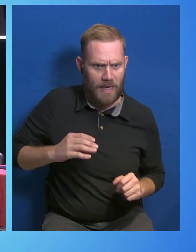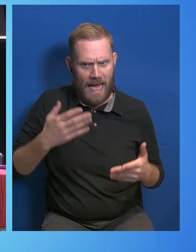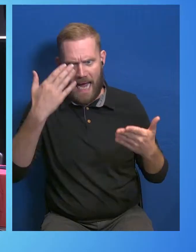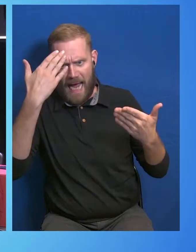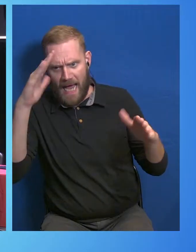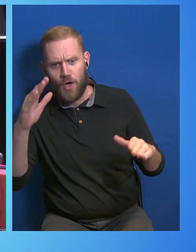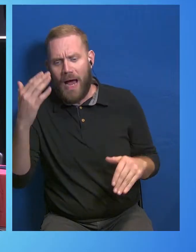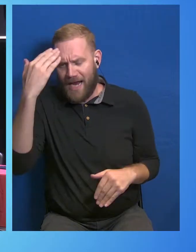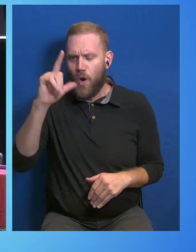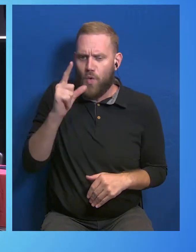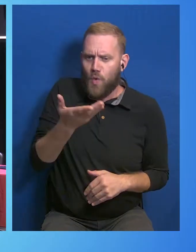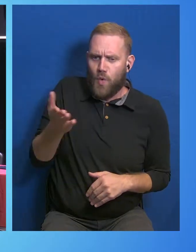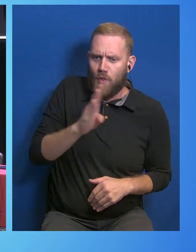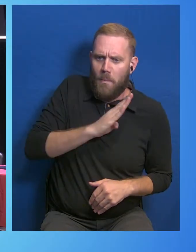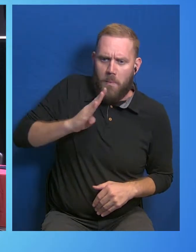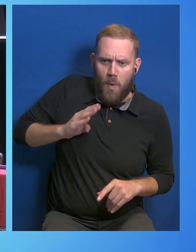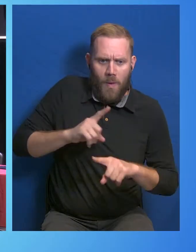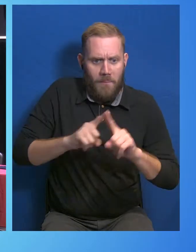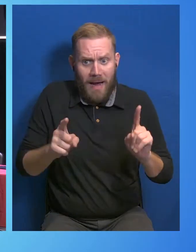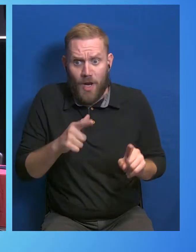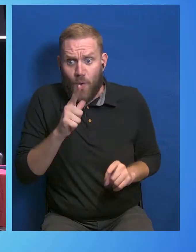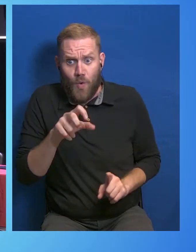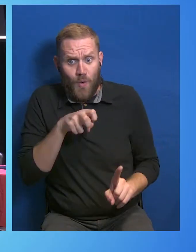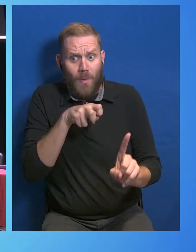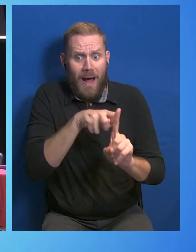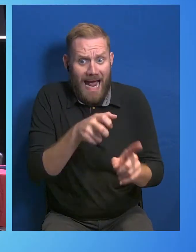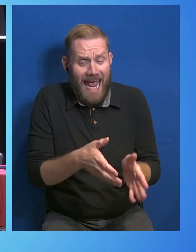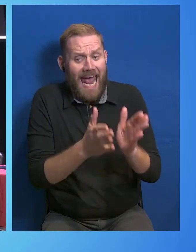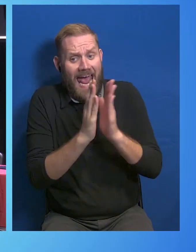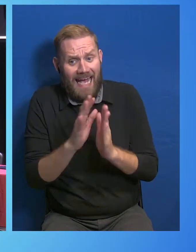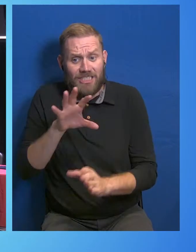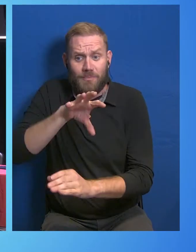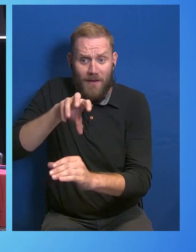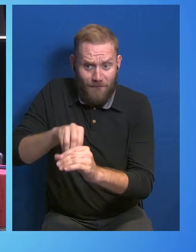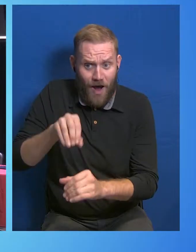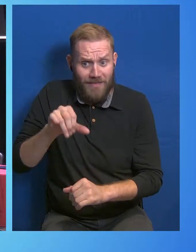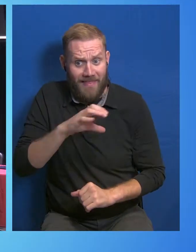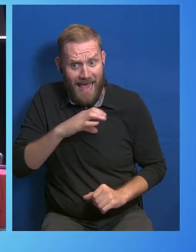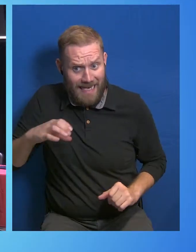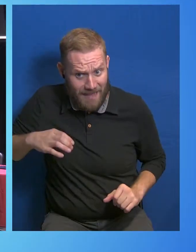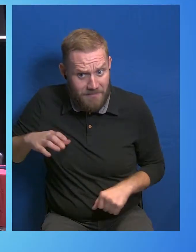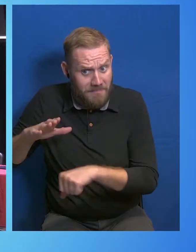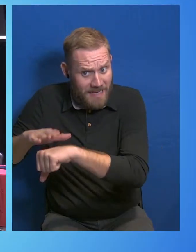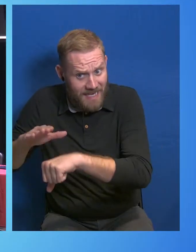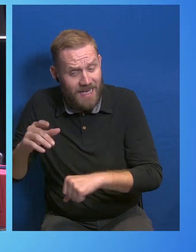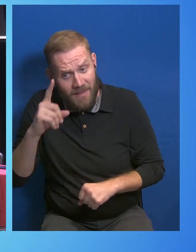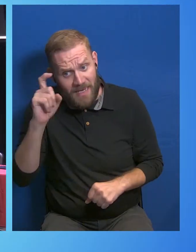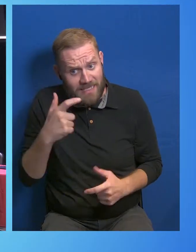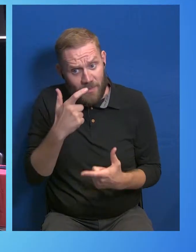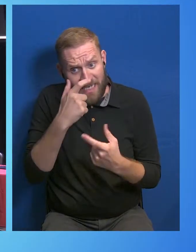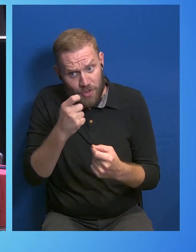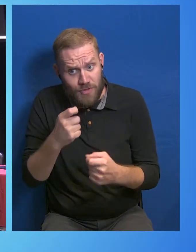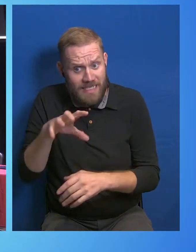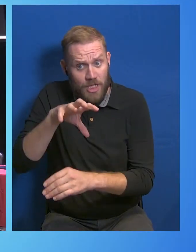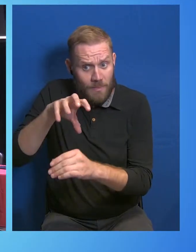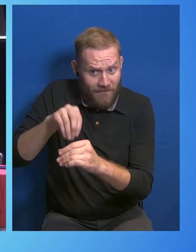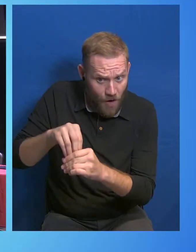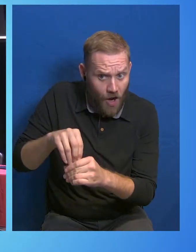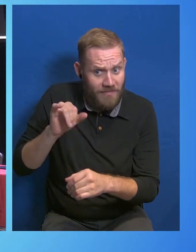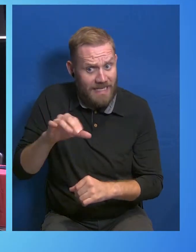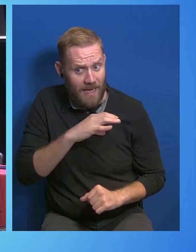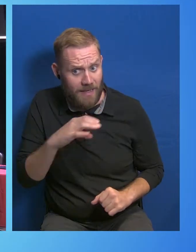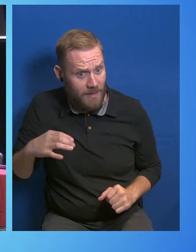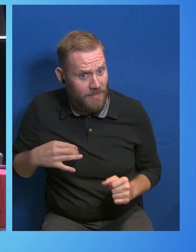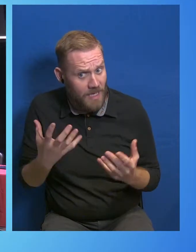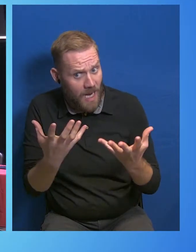mean, I know who we are, but I don't know, who do I ask to sit on that committee? Because I said I would be interested in sitting on it. Now you're